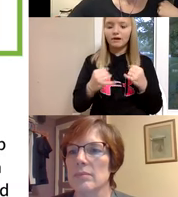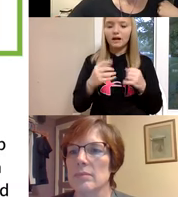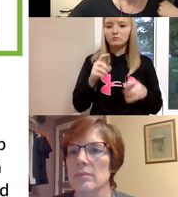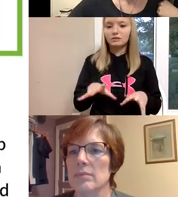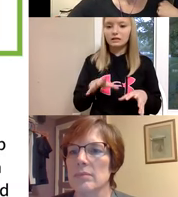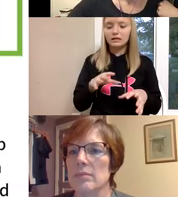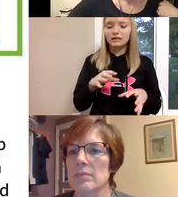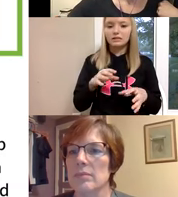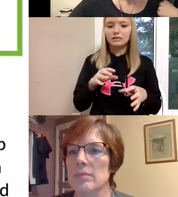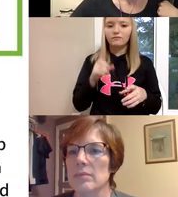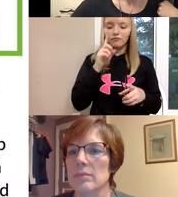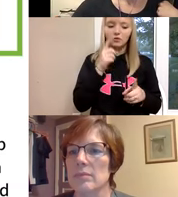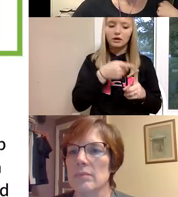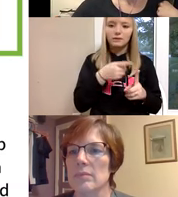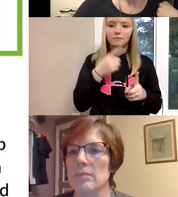we have